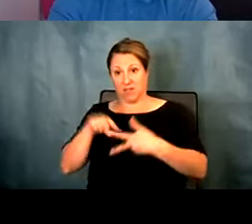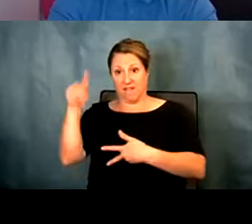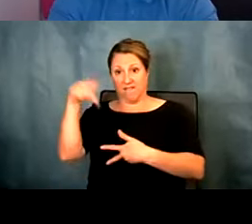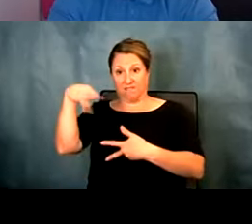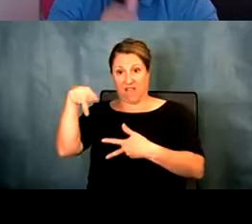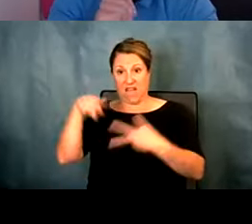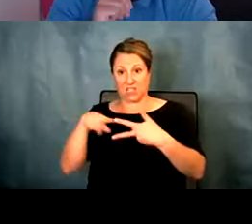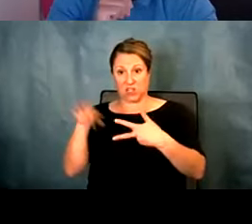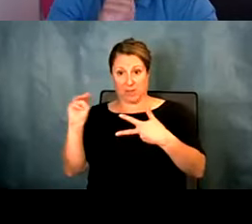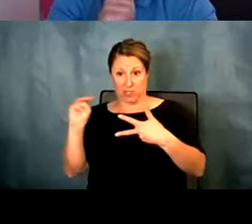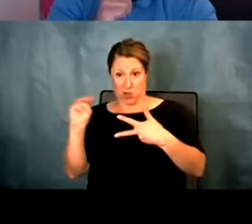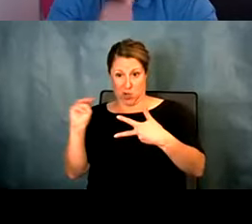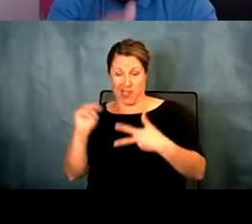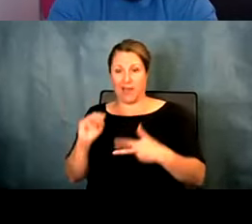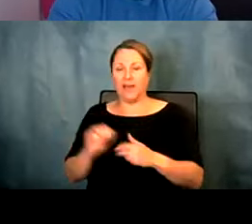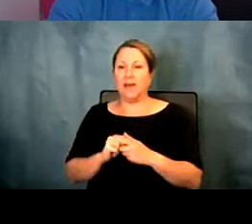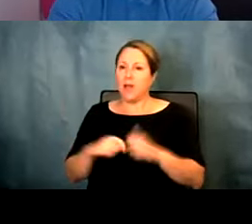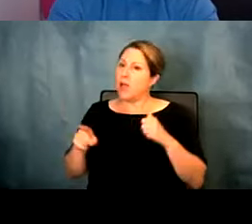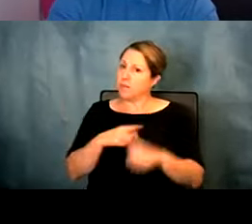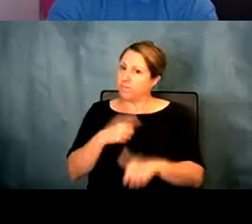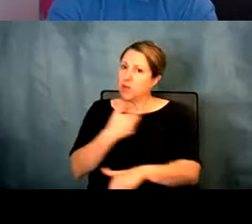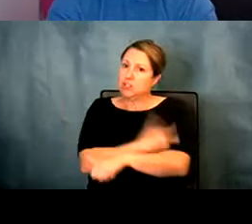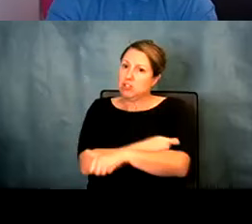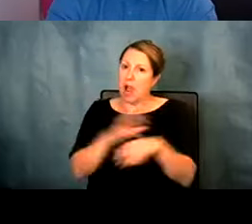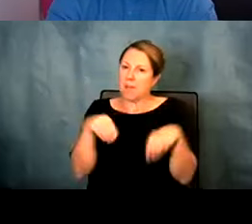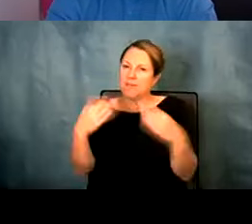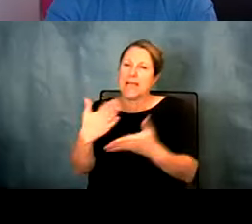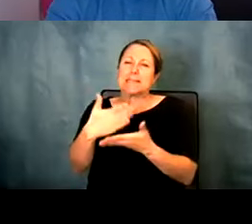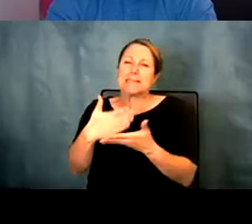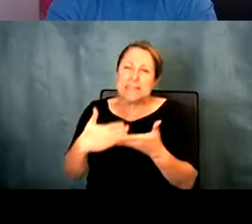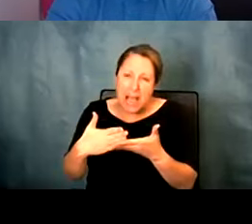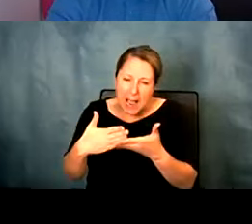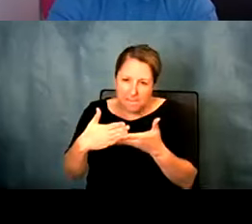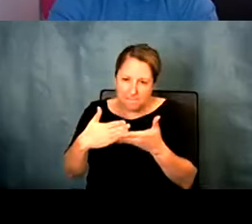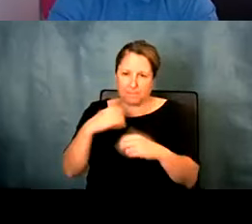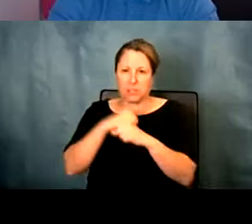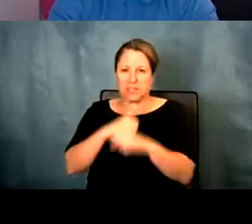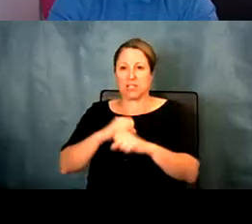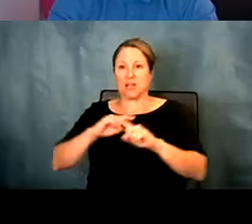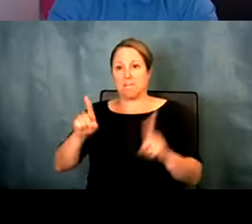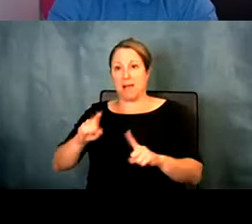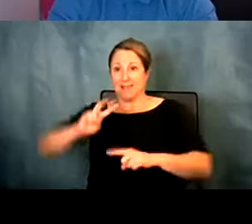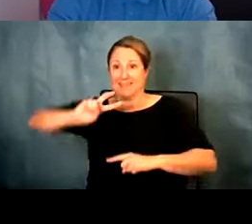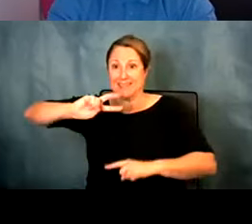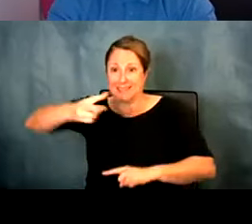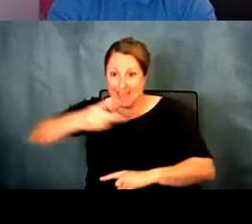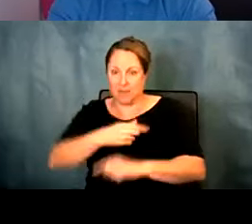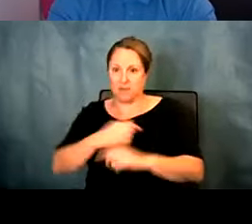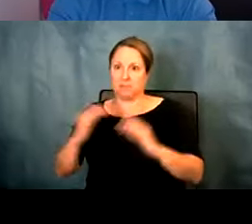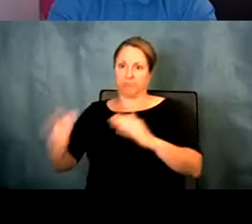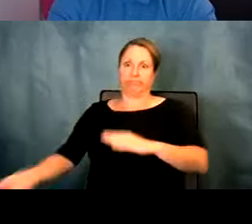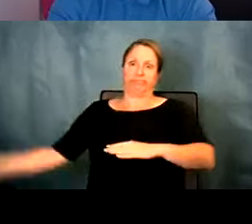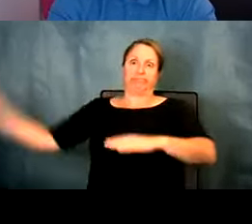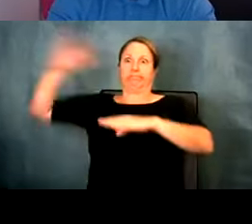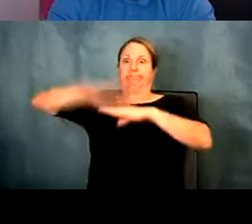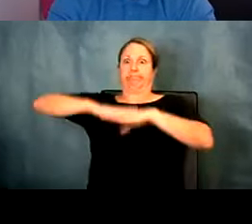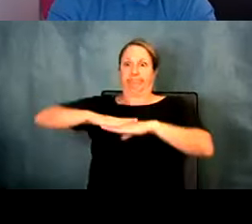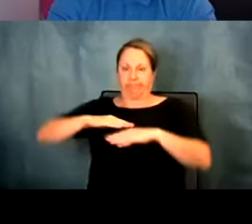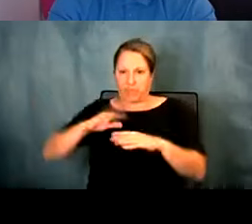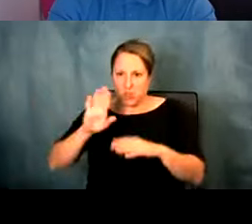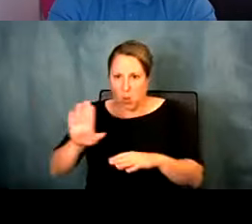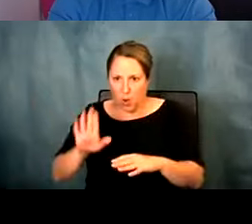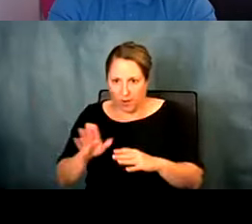they offer no protection with the first dose. It just was infinitely better after the second dose. And some of this is just because of how it got